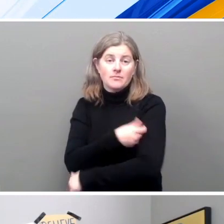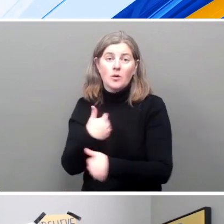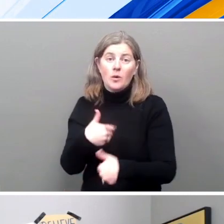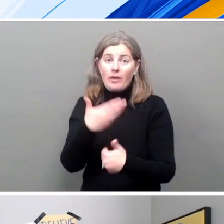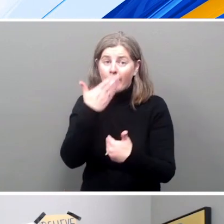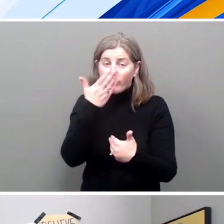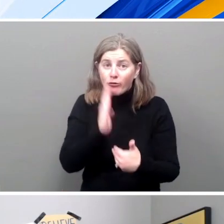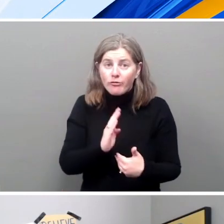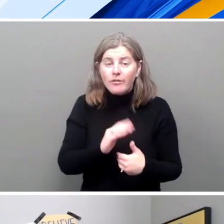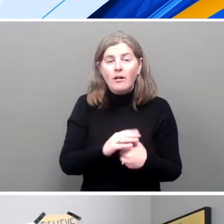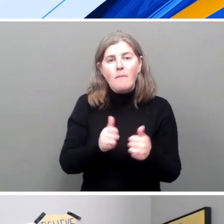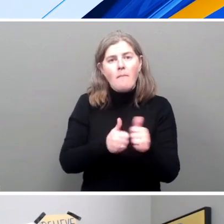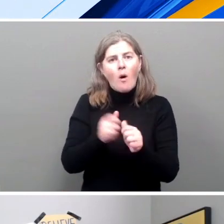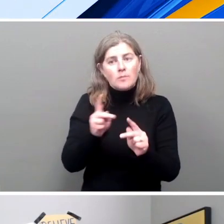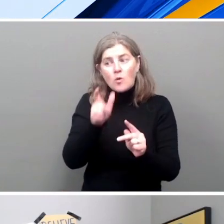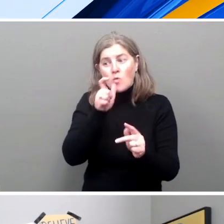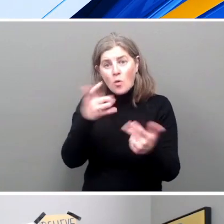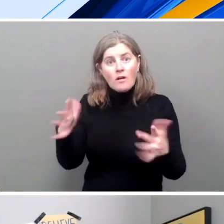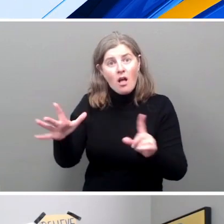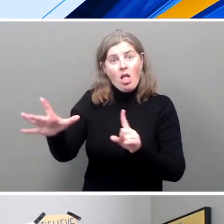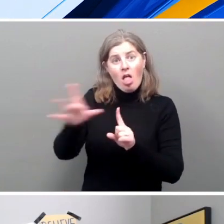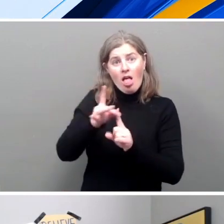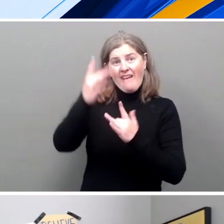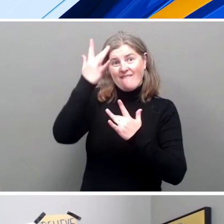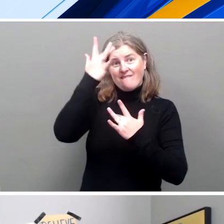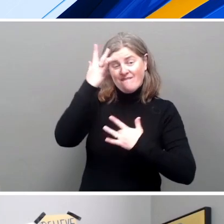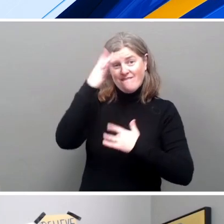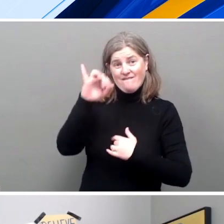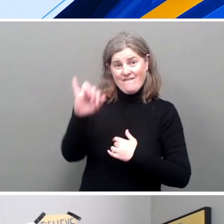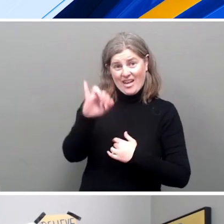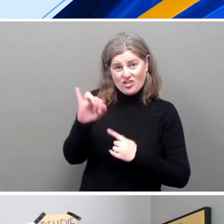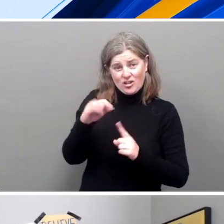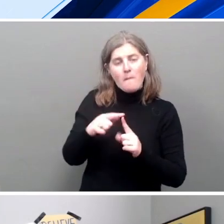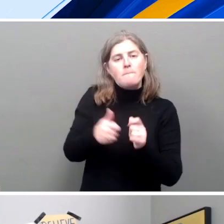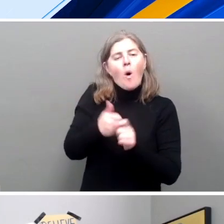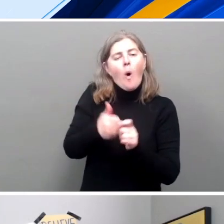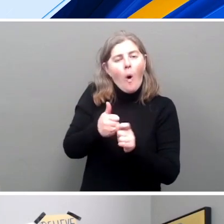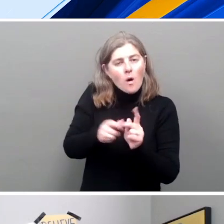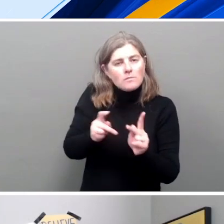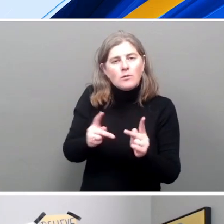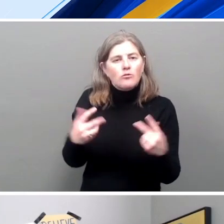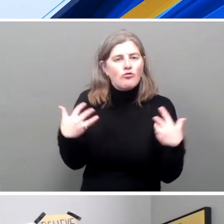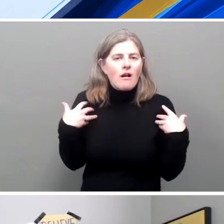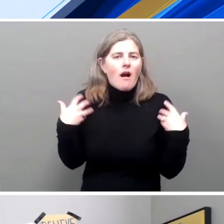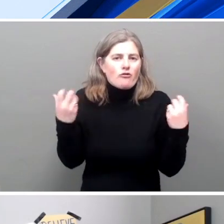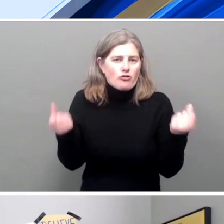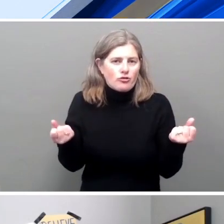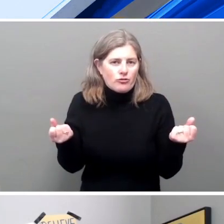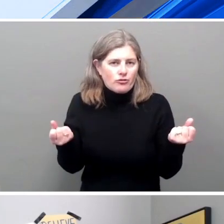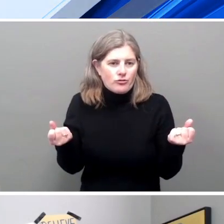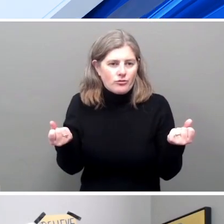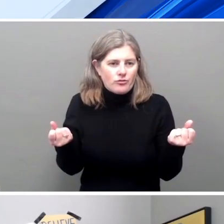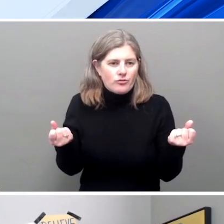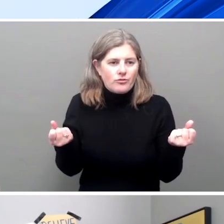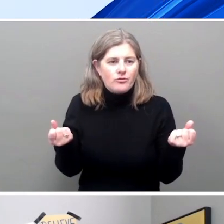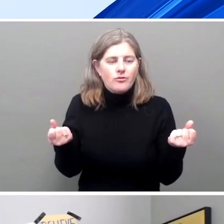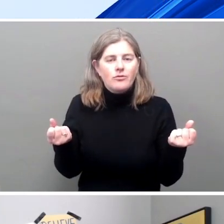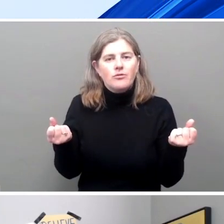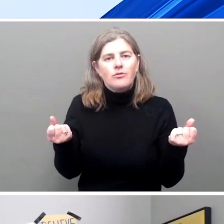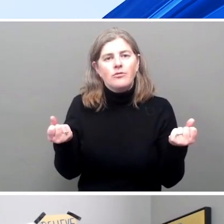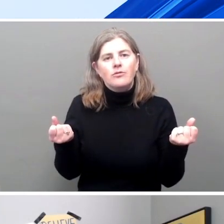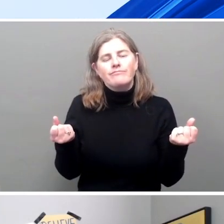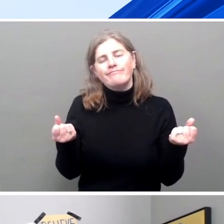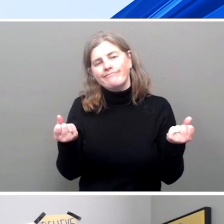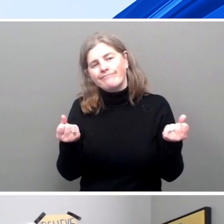most people who are infected by this virus, most people do recover.